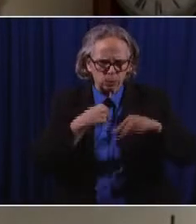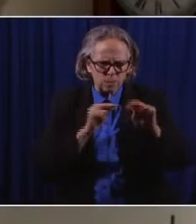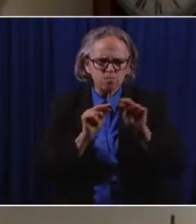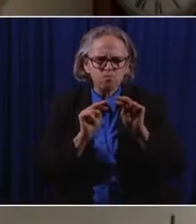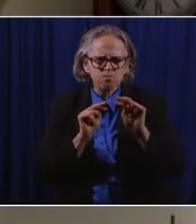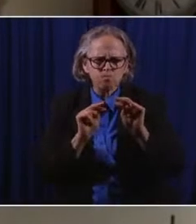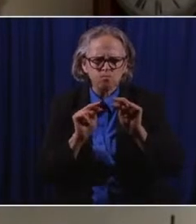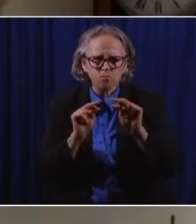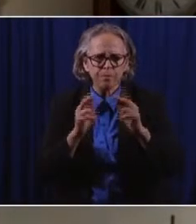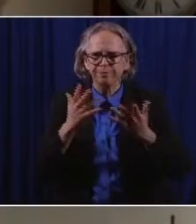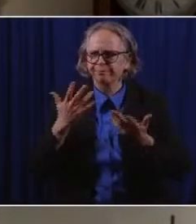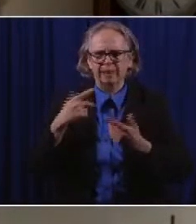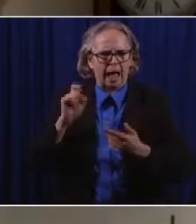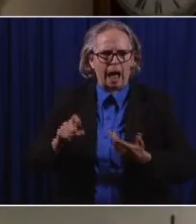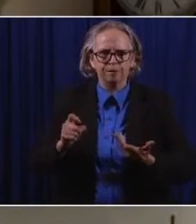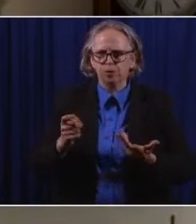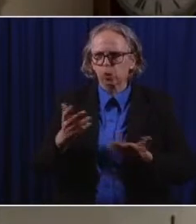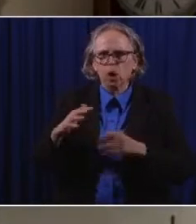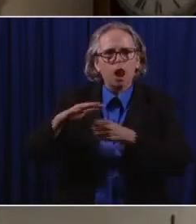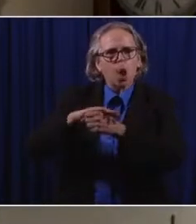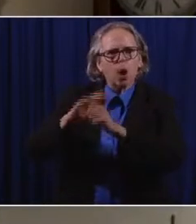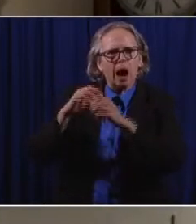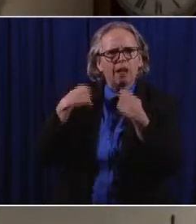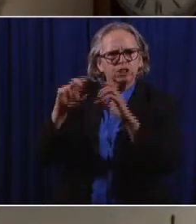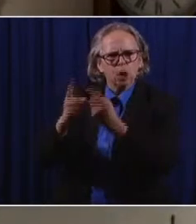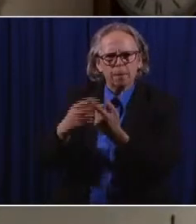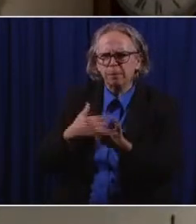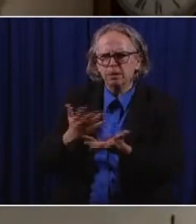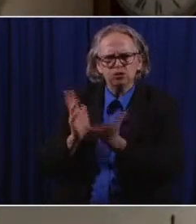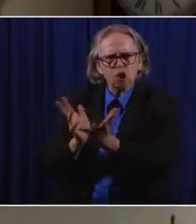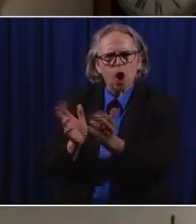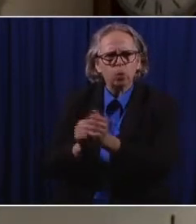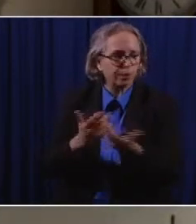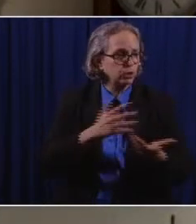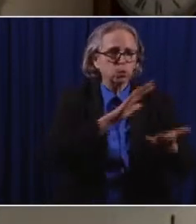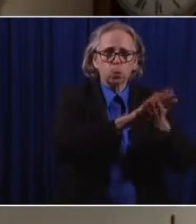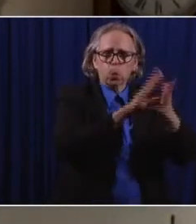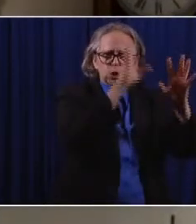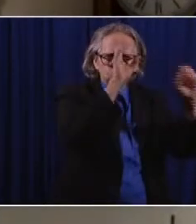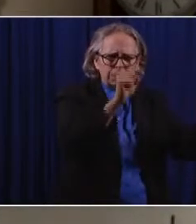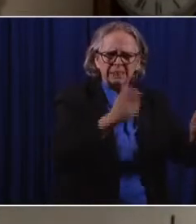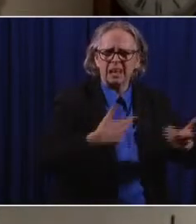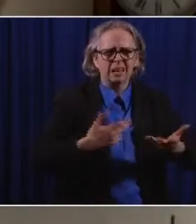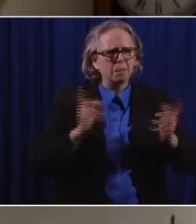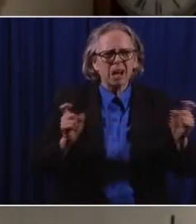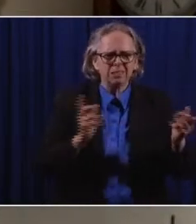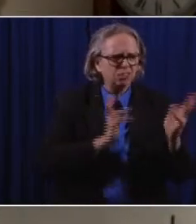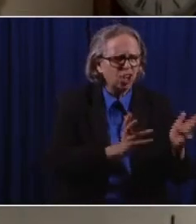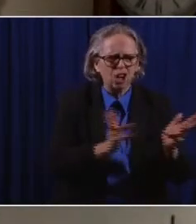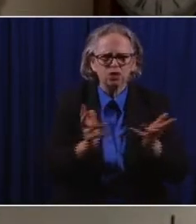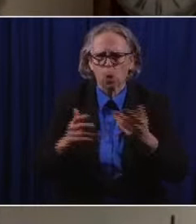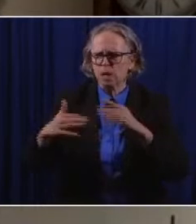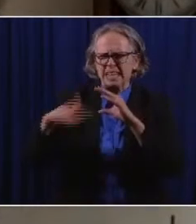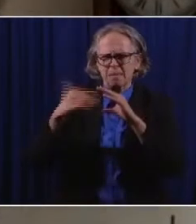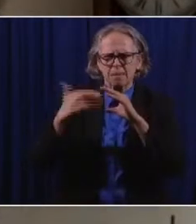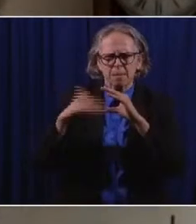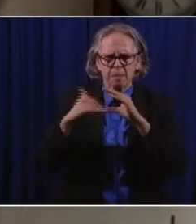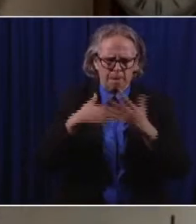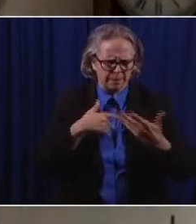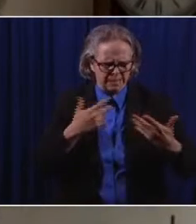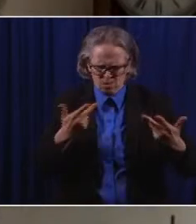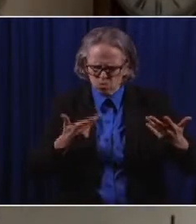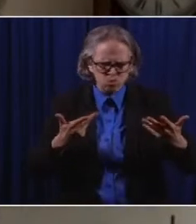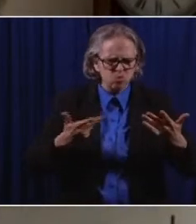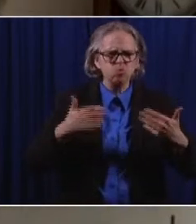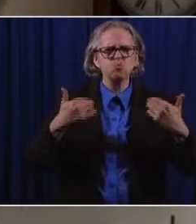departments frequently. We're talking to school superintendents. I get emails from different superintendents.